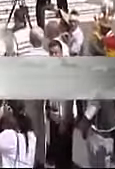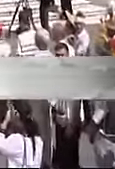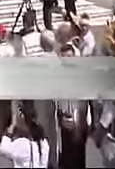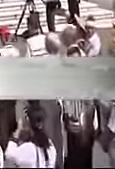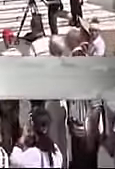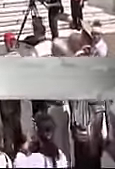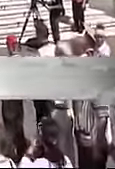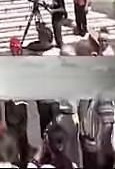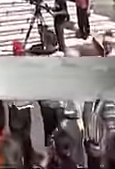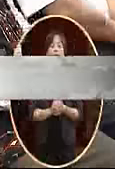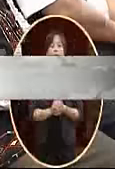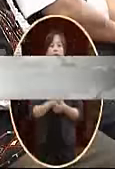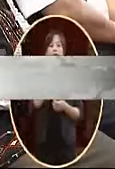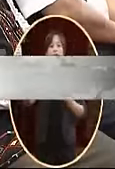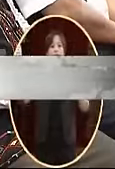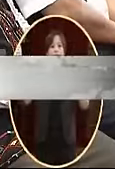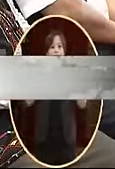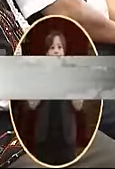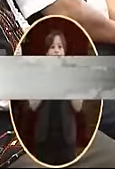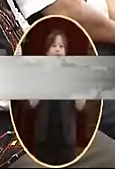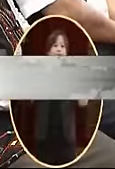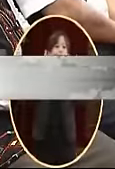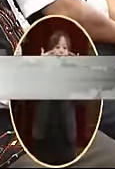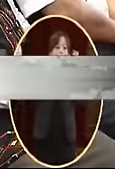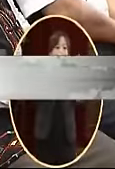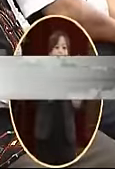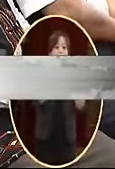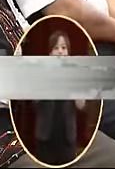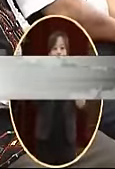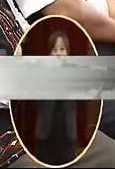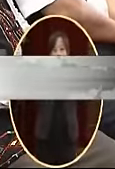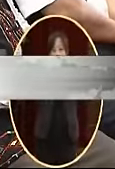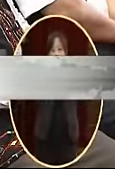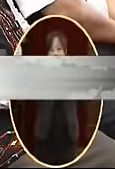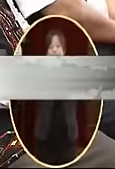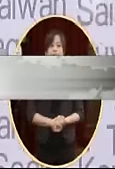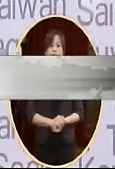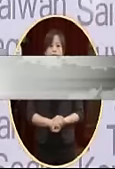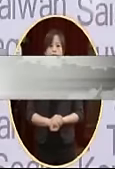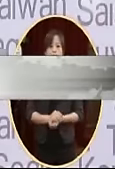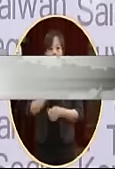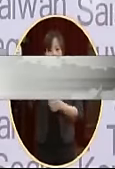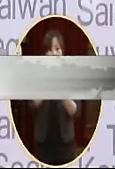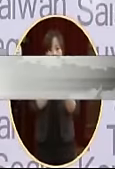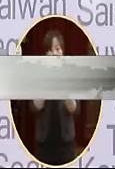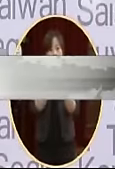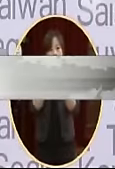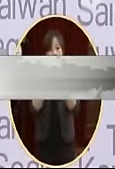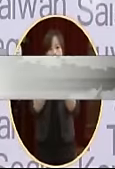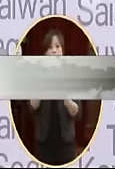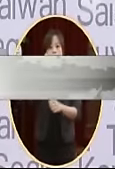tribes. After a ceremony, Tsai made a formal apology to the island's indigenous peoples.